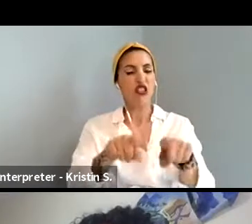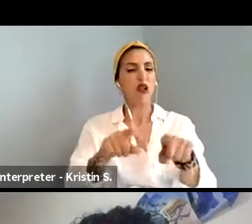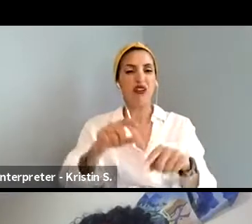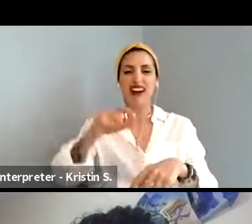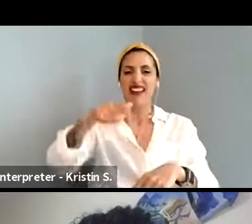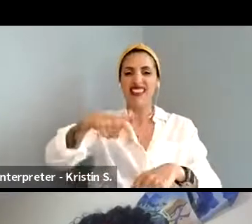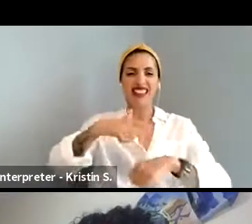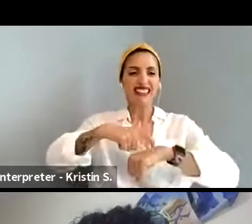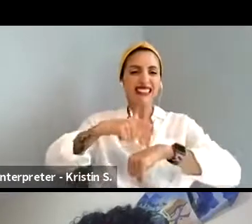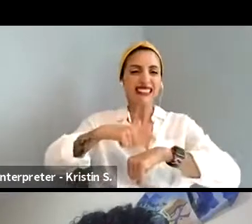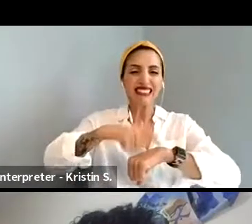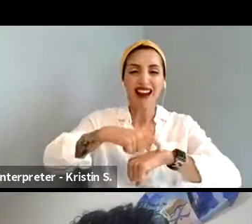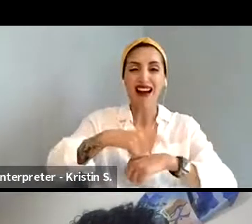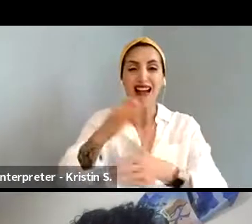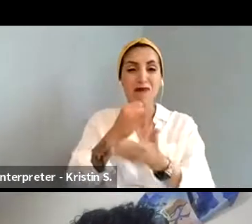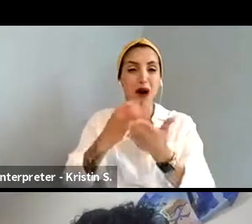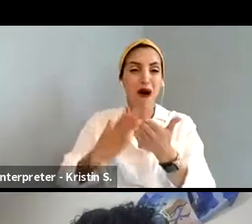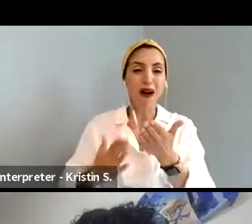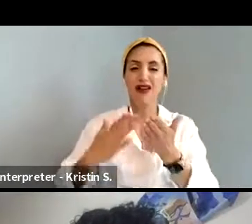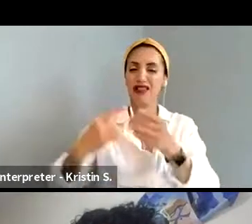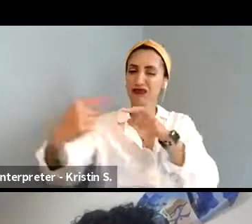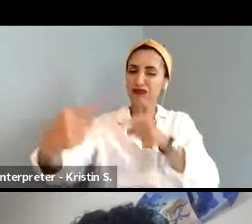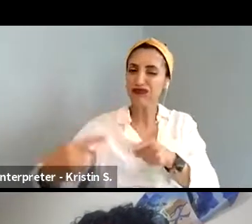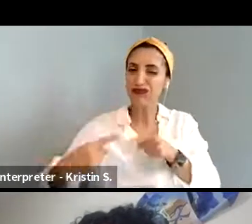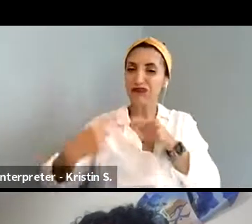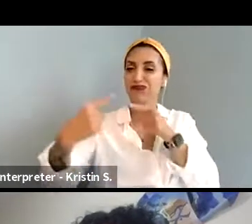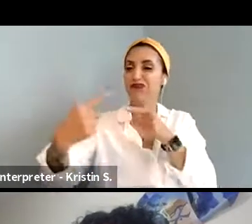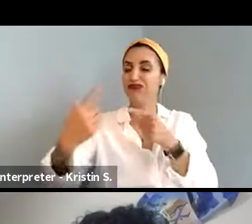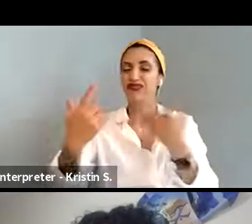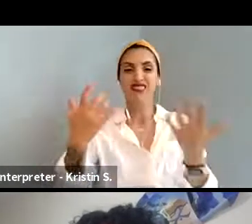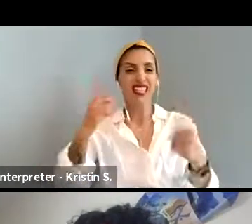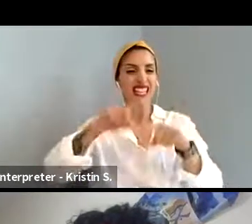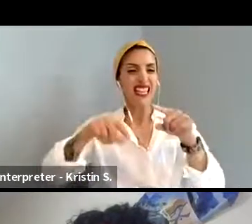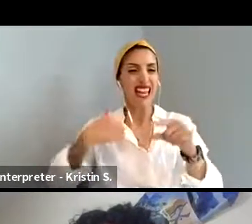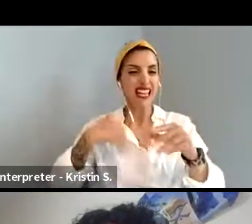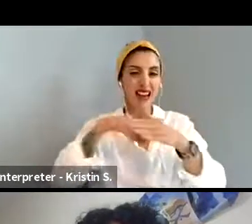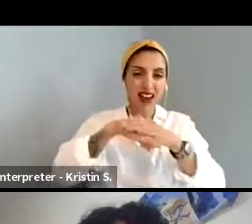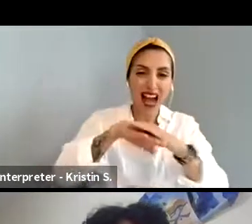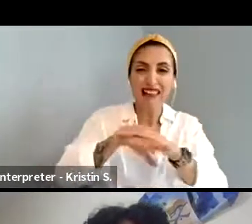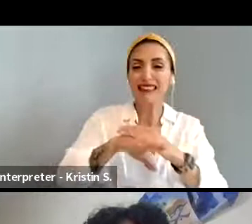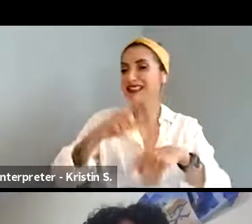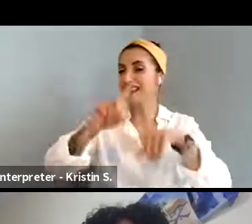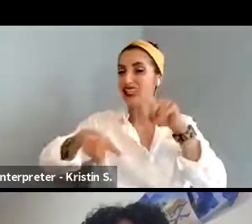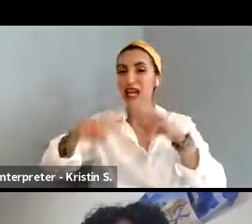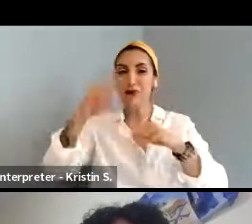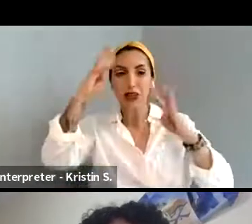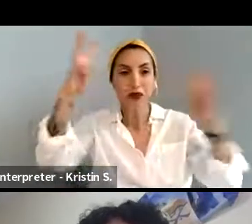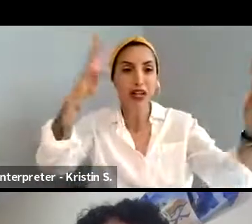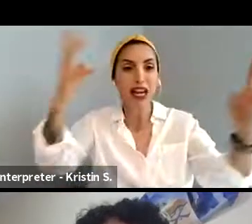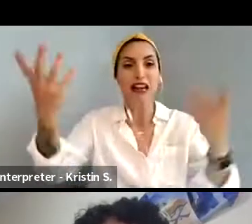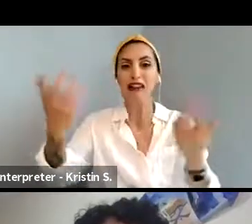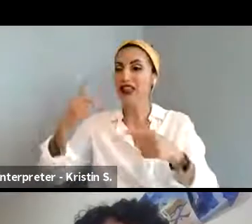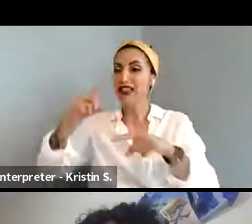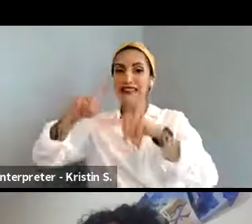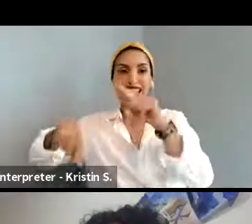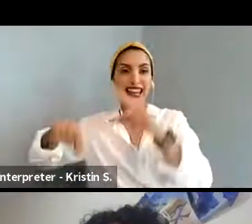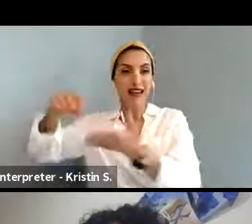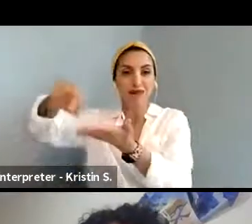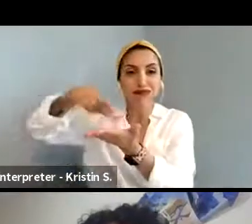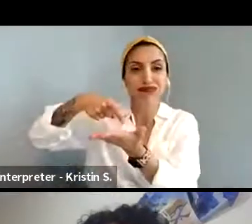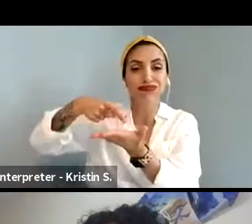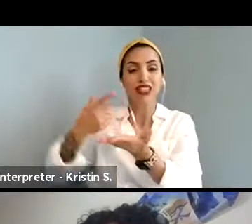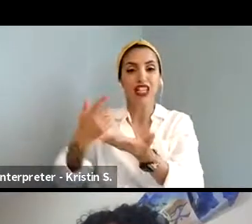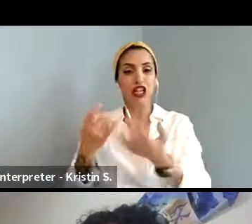work, artists have struggled to gain access to studios, maintain creative practices and steady income streams. Striving